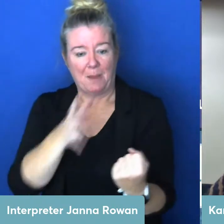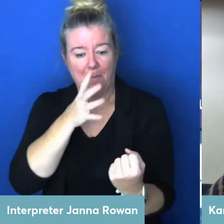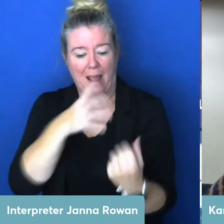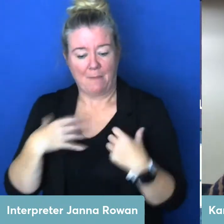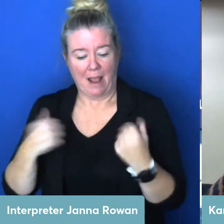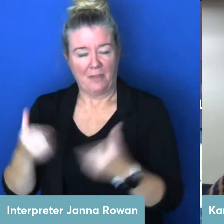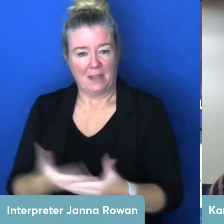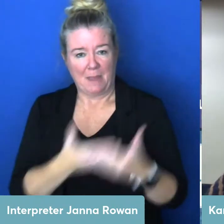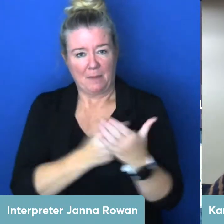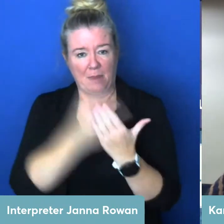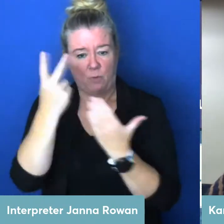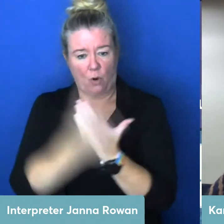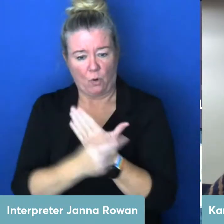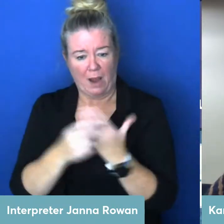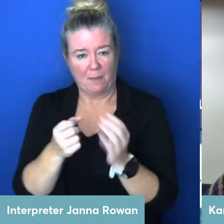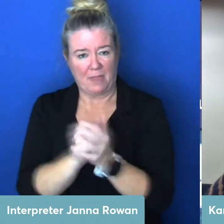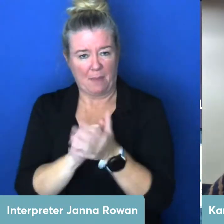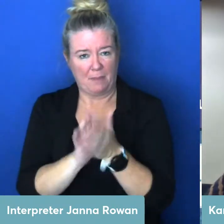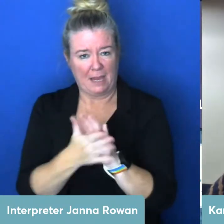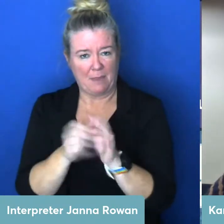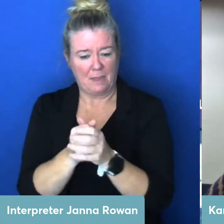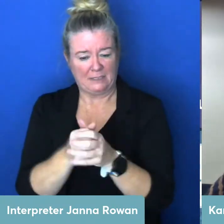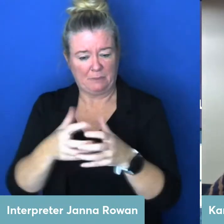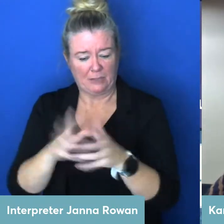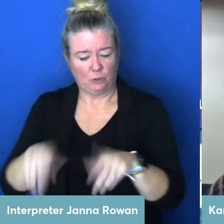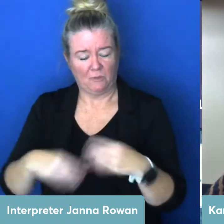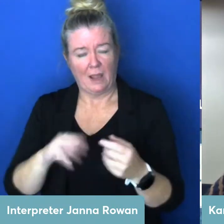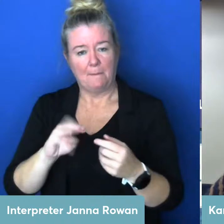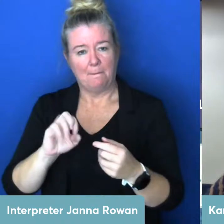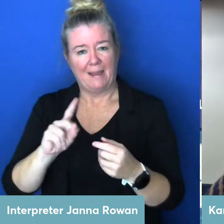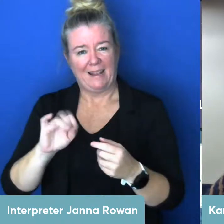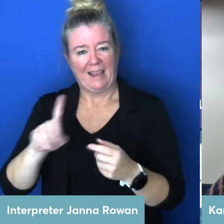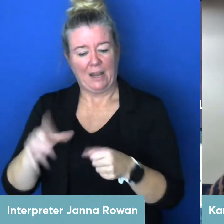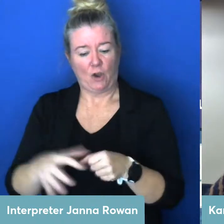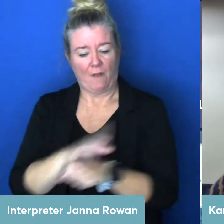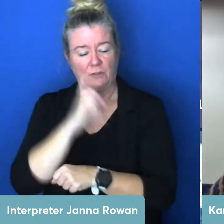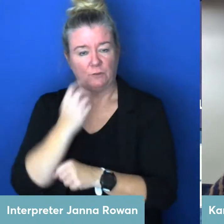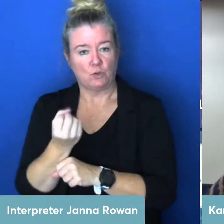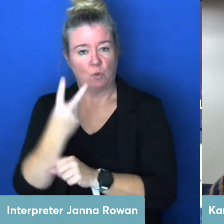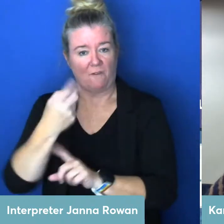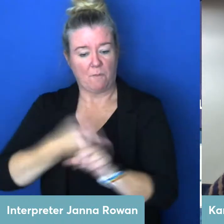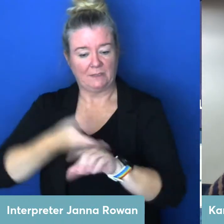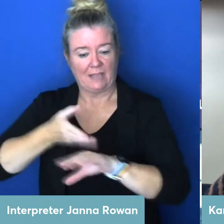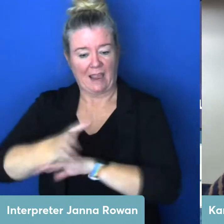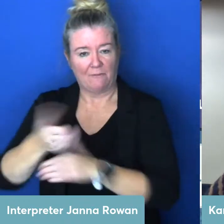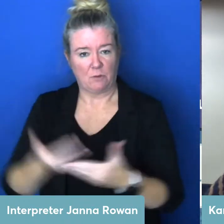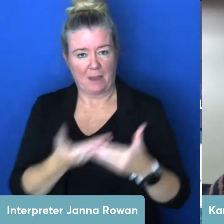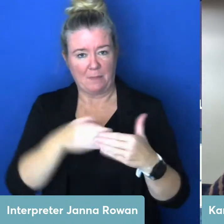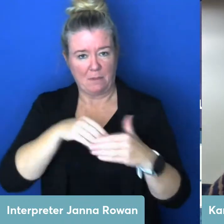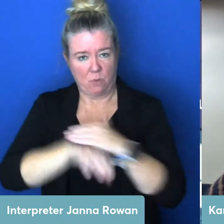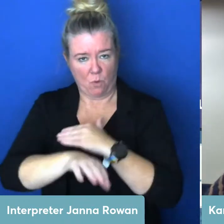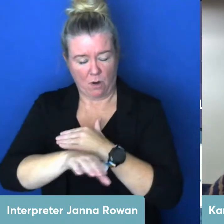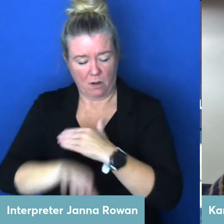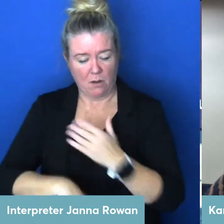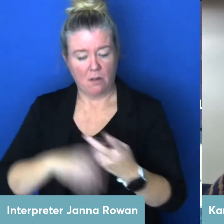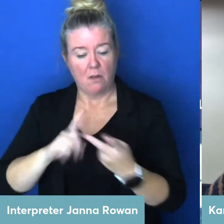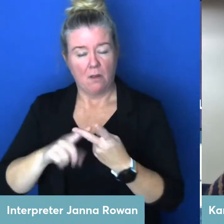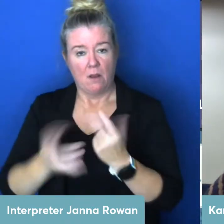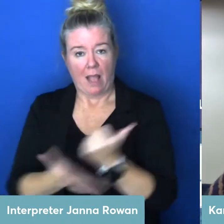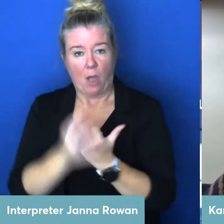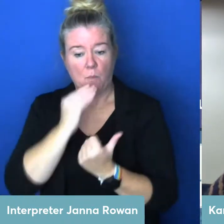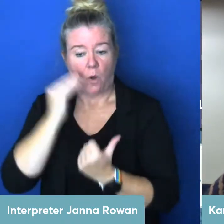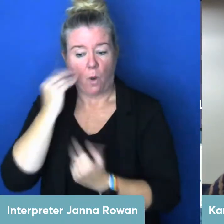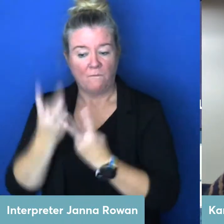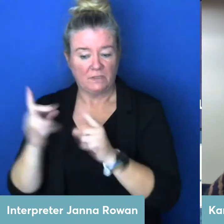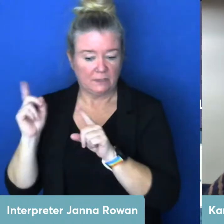Babies initiative, which will provide Medicaid coverage for 12 months postpartum, expand home visiting,